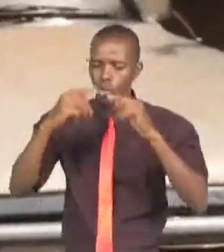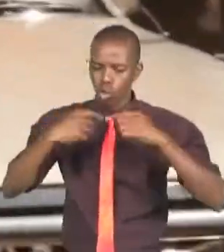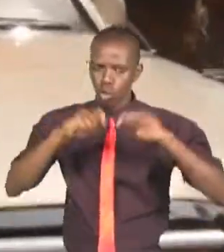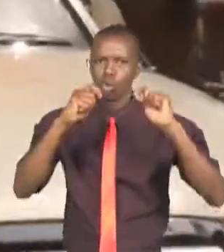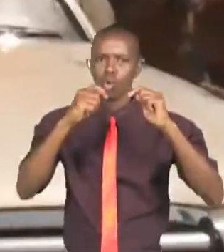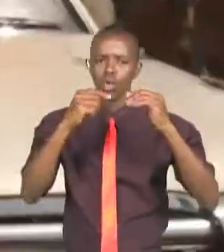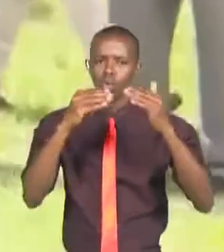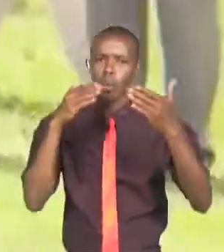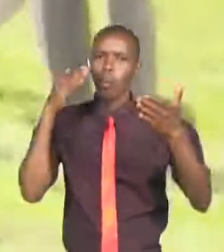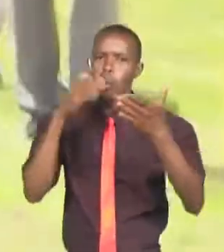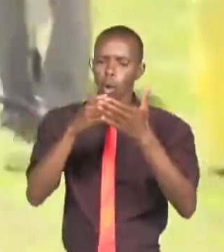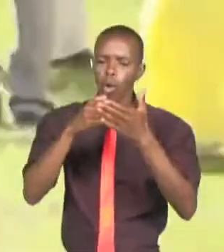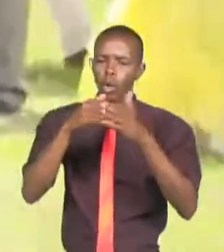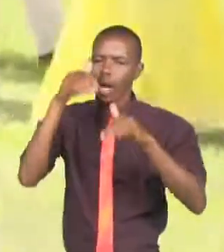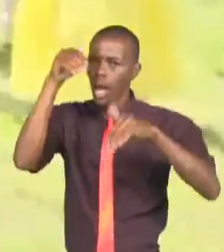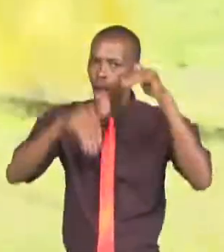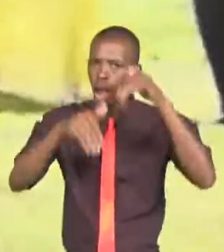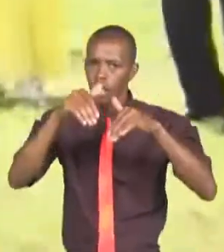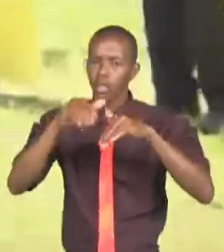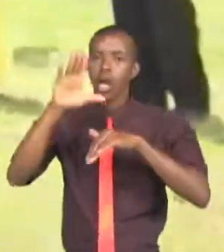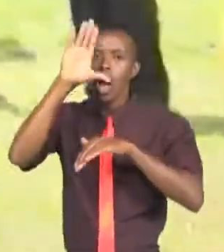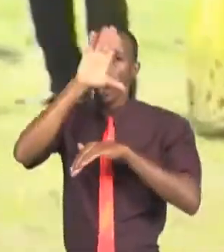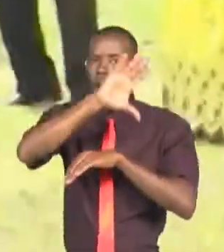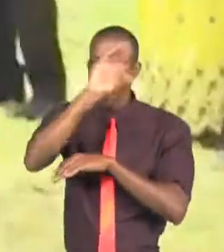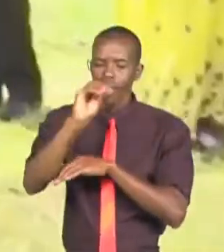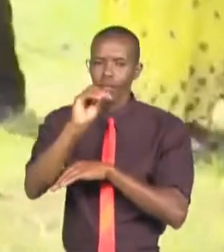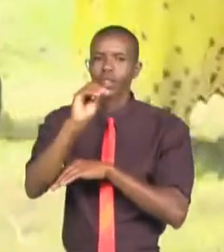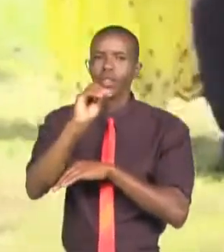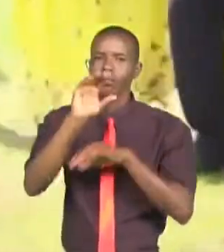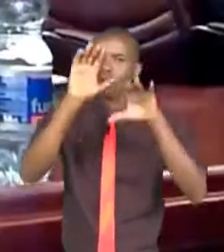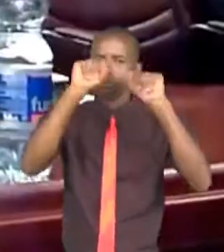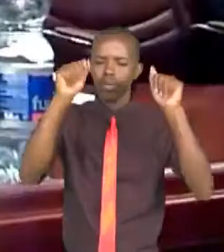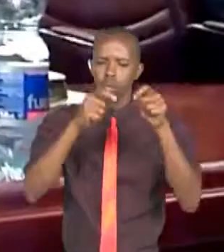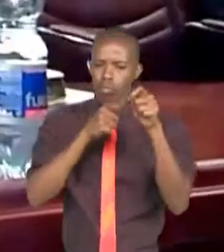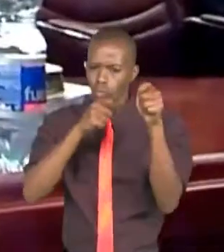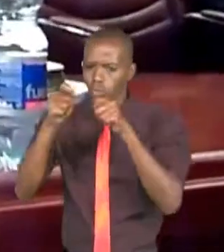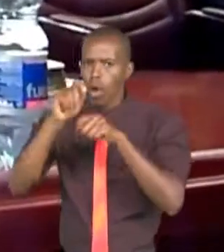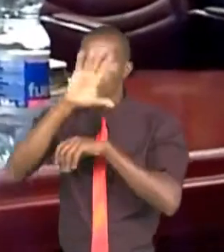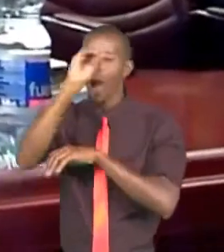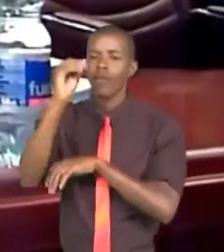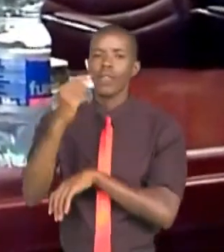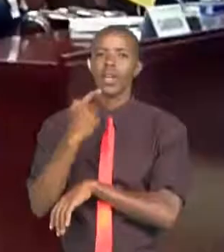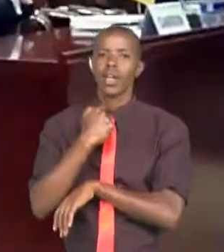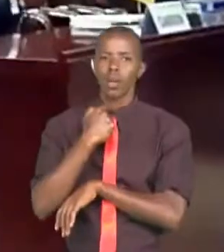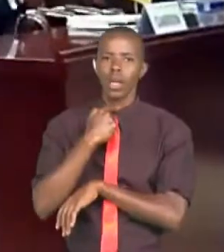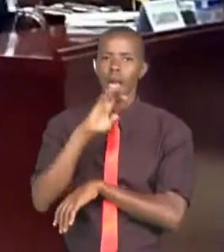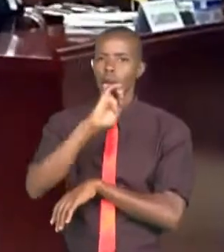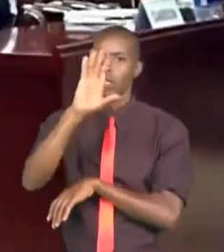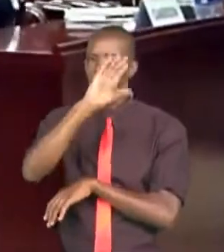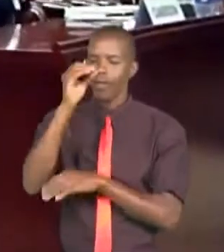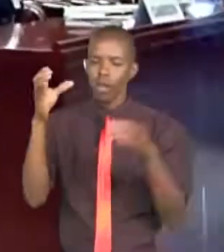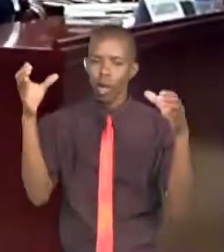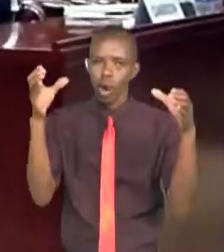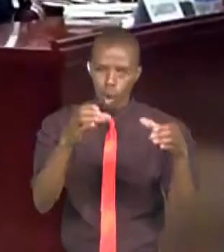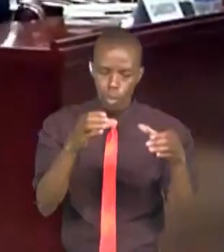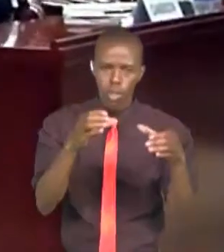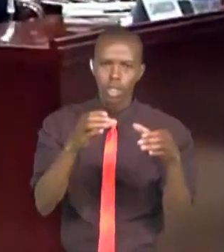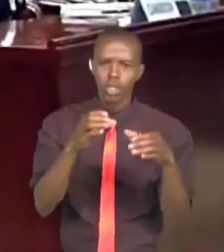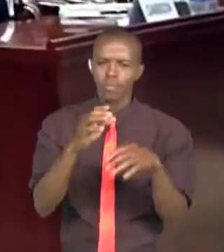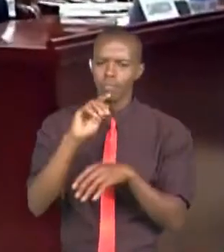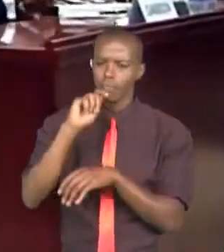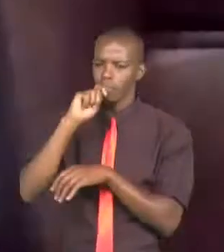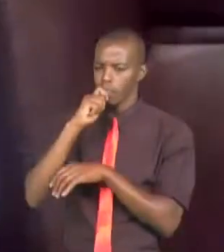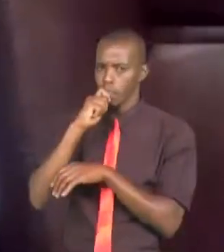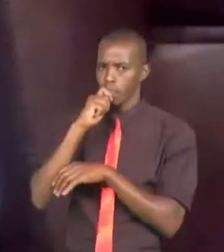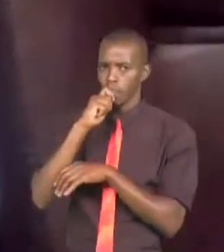in the election. African presidents are elected to the management of the African Union and the East African community, who have been silent in the plight